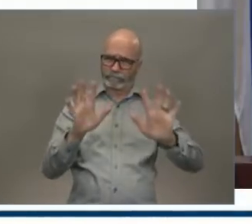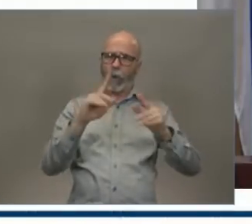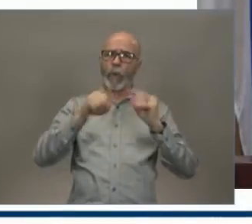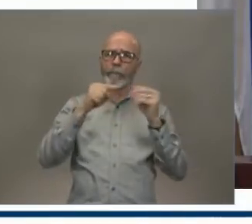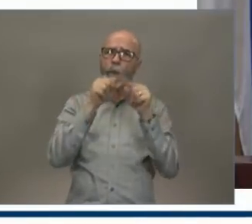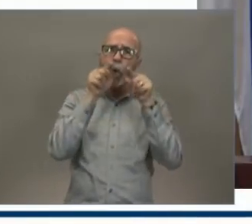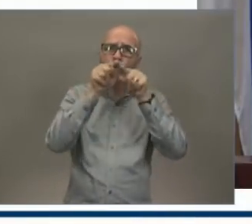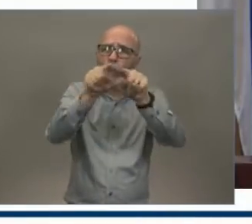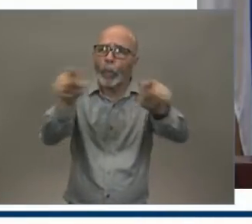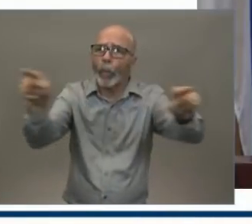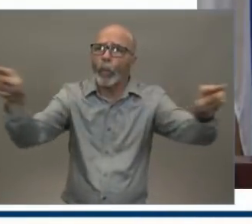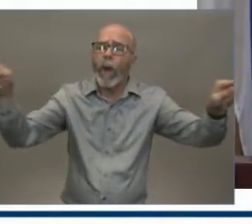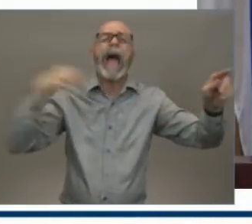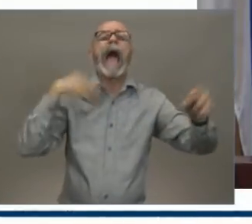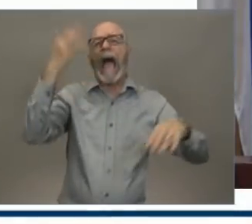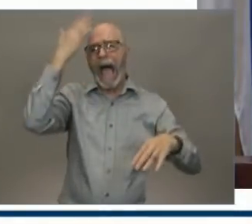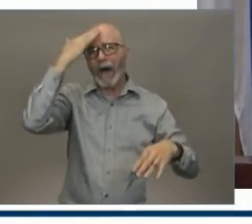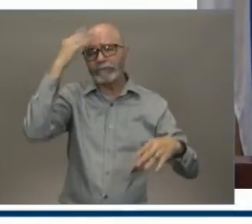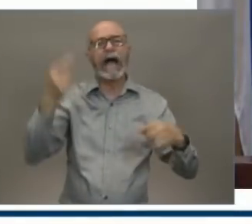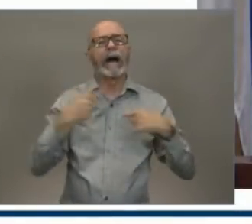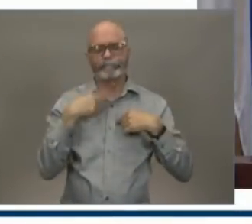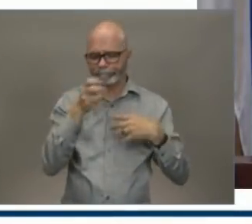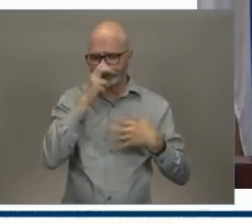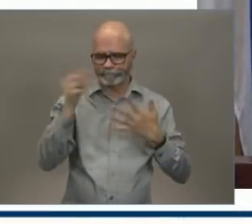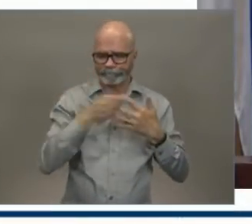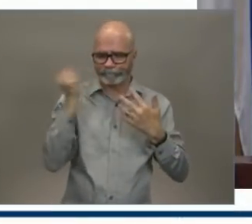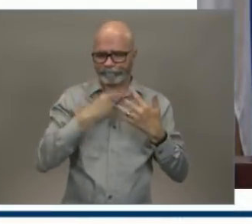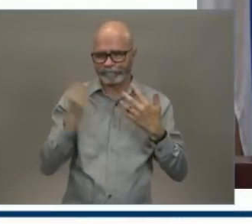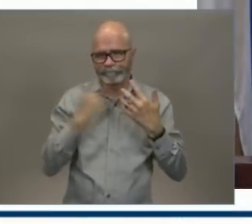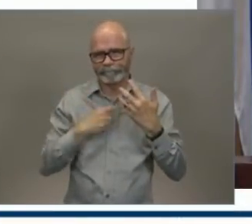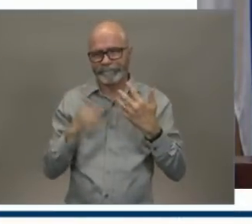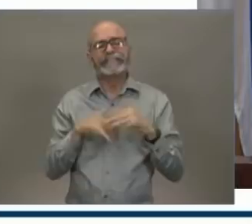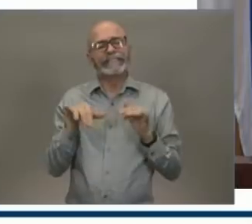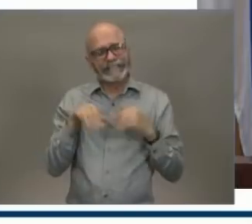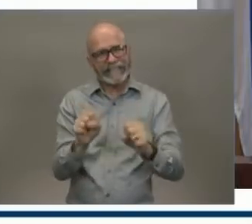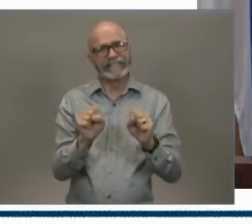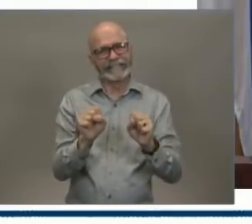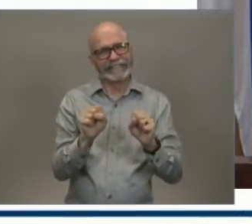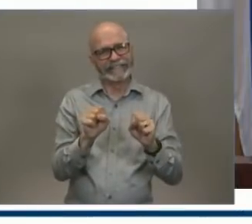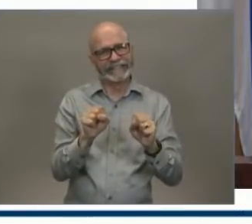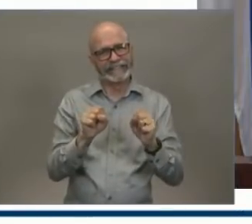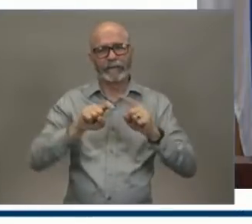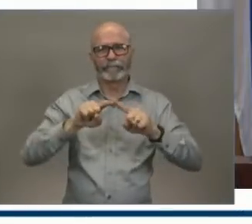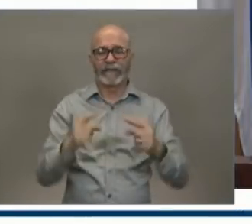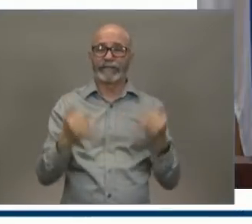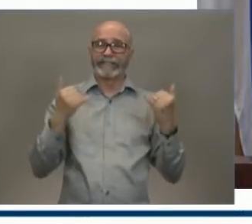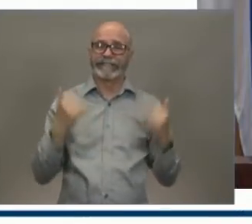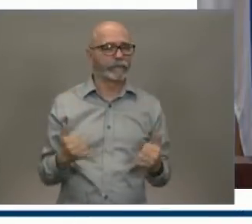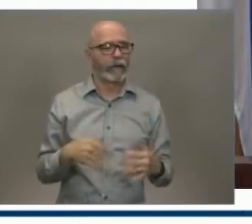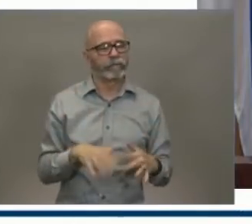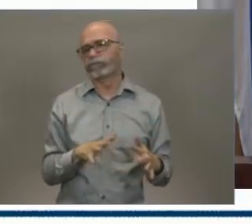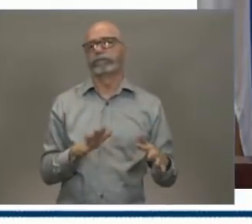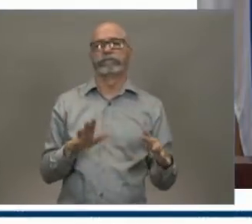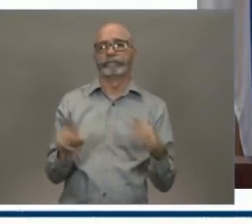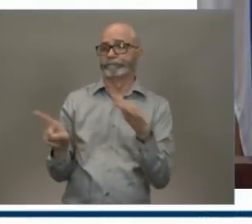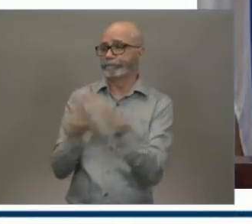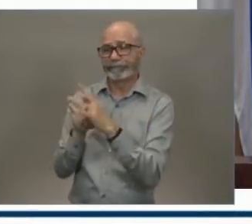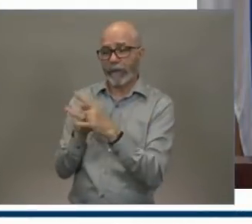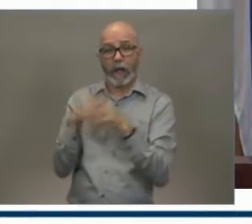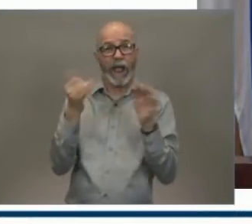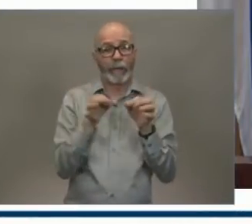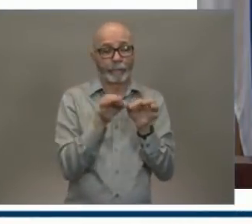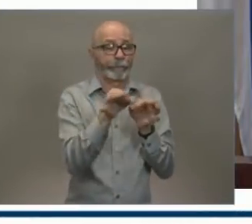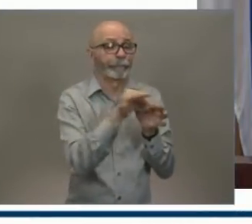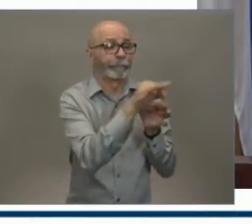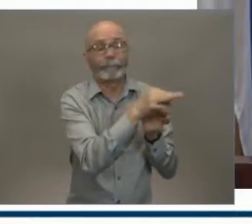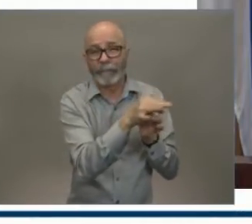of restrictions. We still have cases. Today we saw how some of them are more complex than others. And I don't know about all of you, but it can be